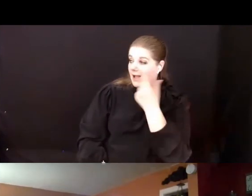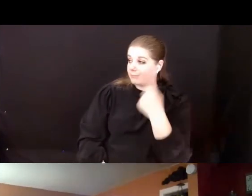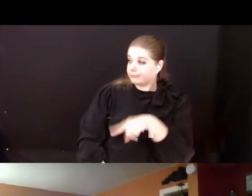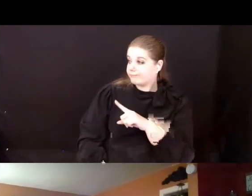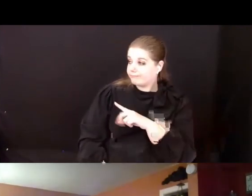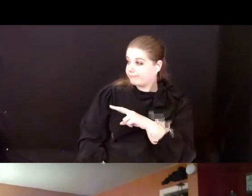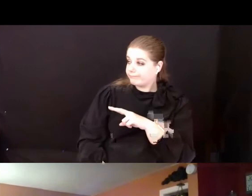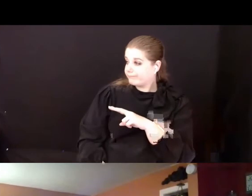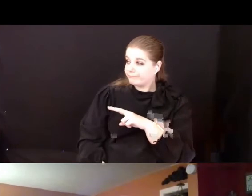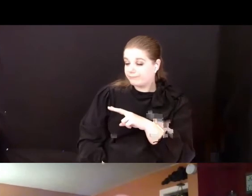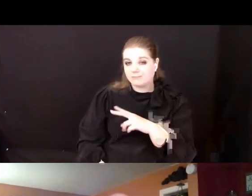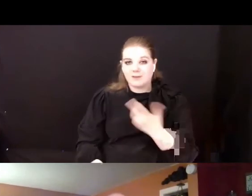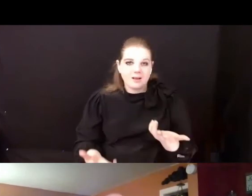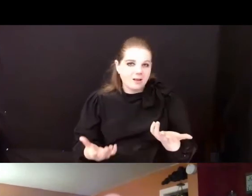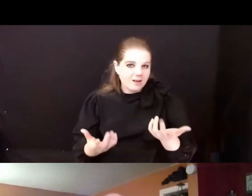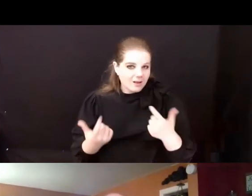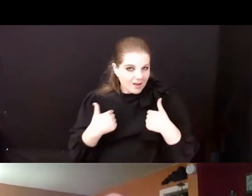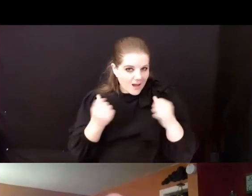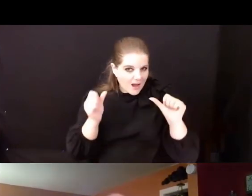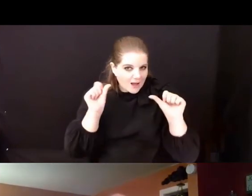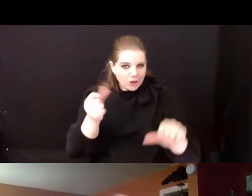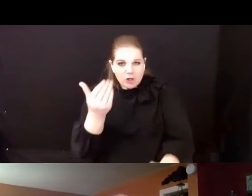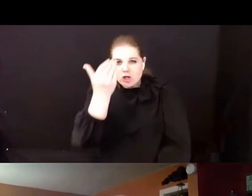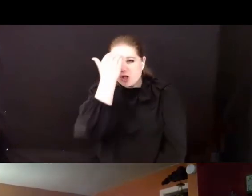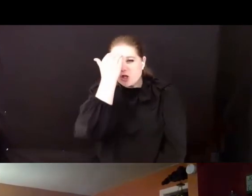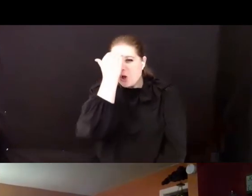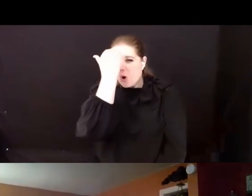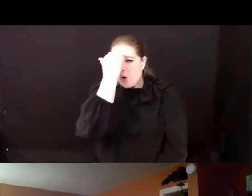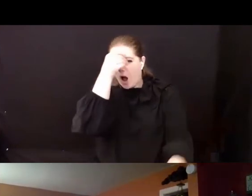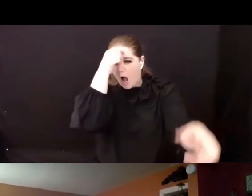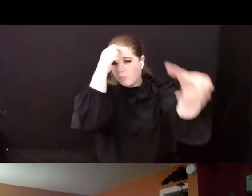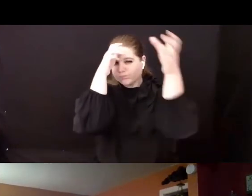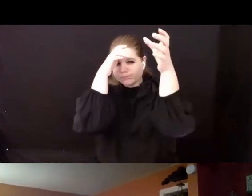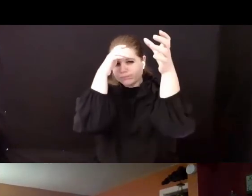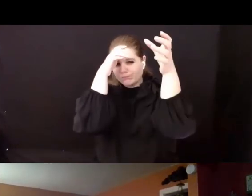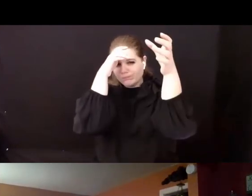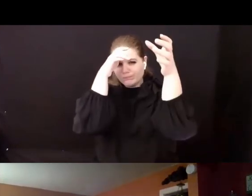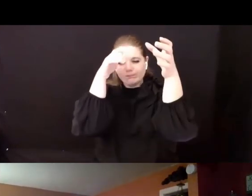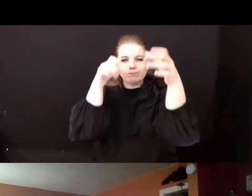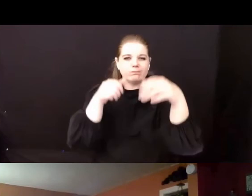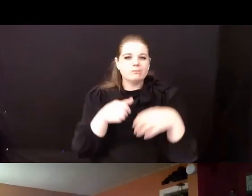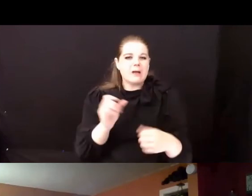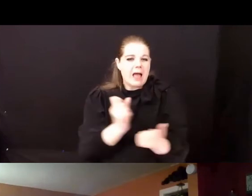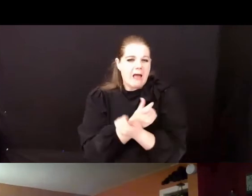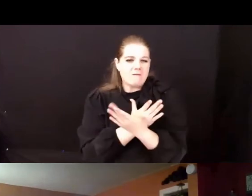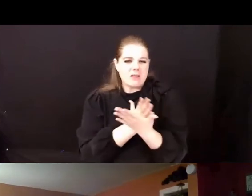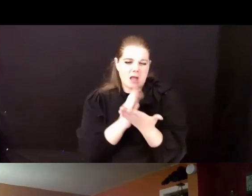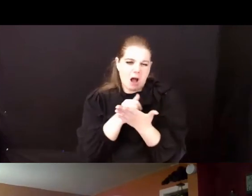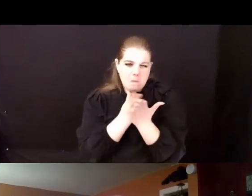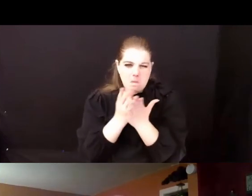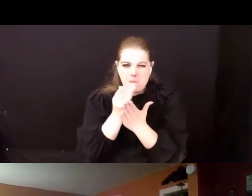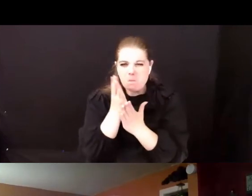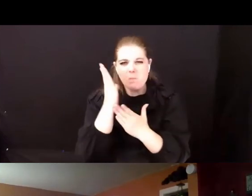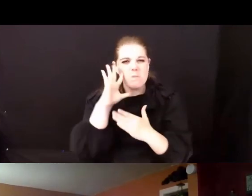mean, I could know tightrope walking inside and out, know all the facets,